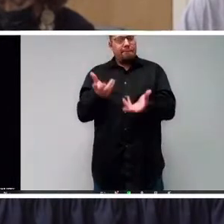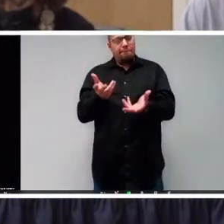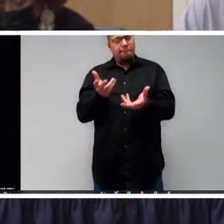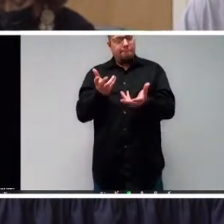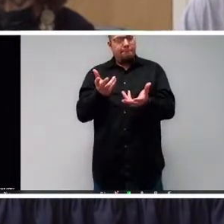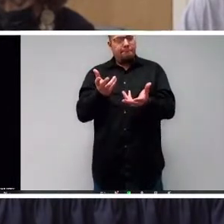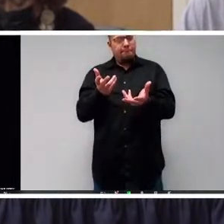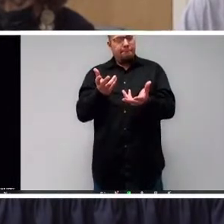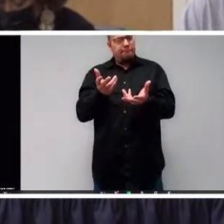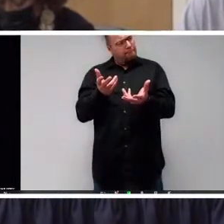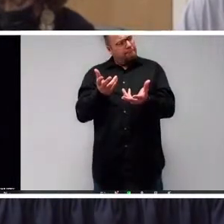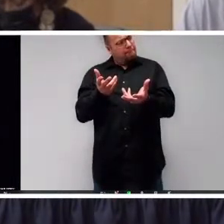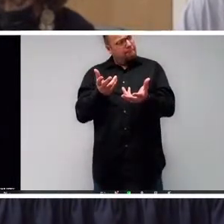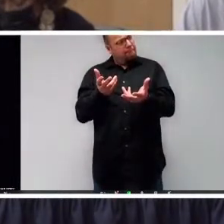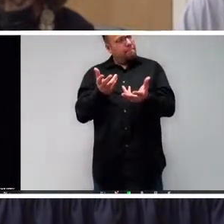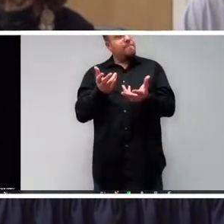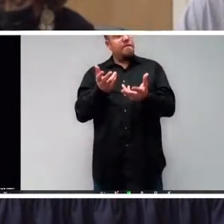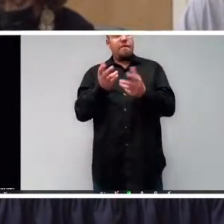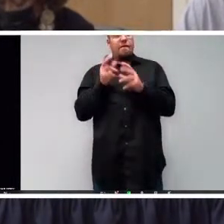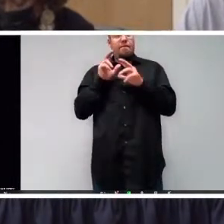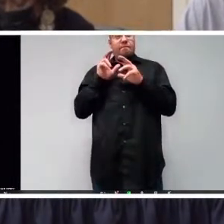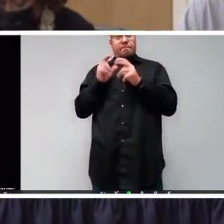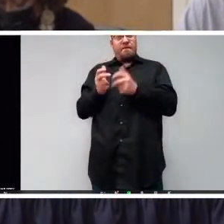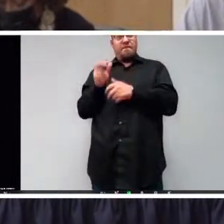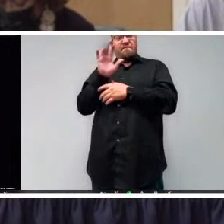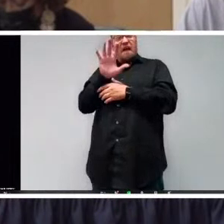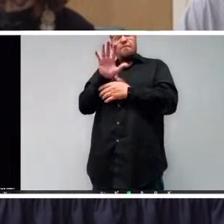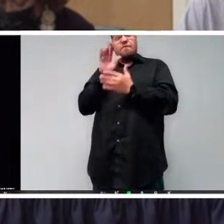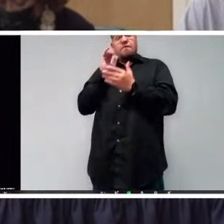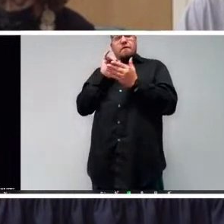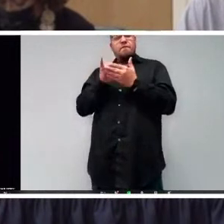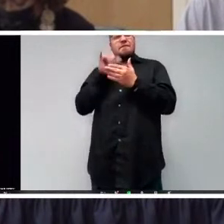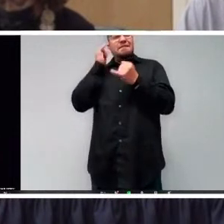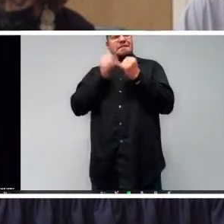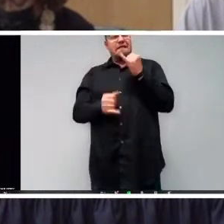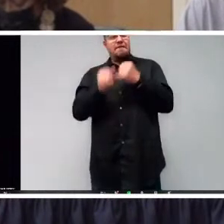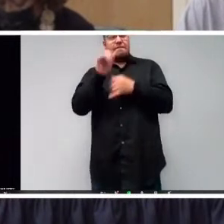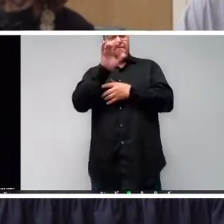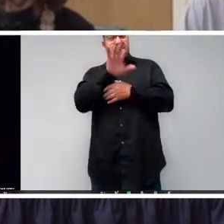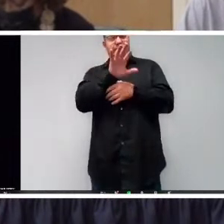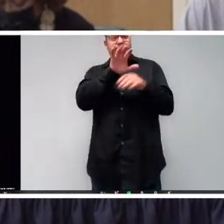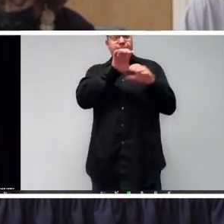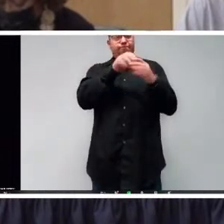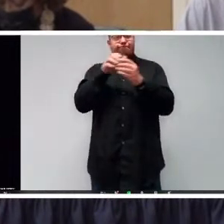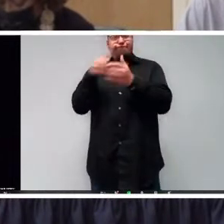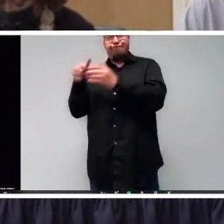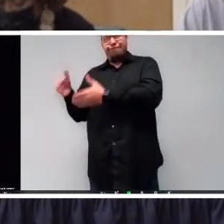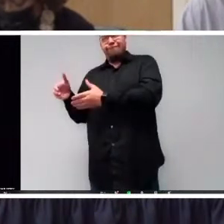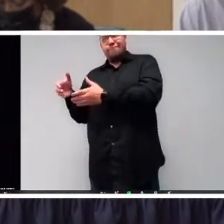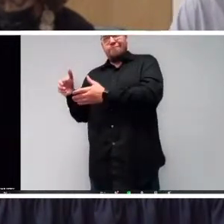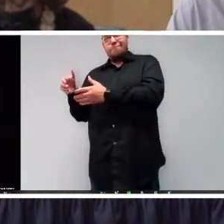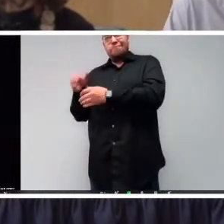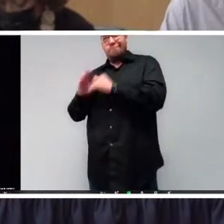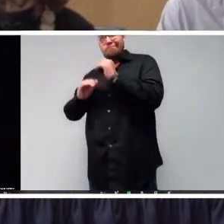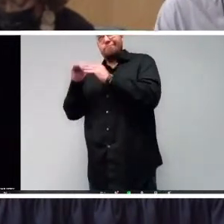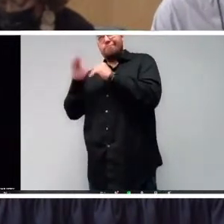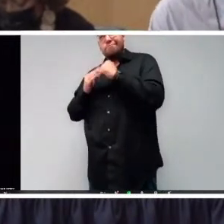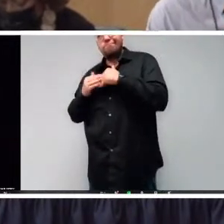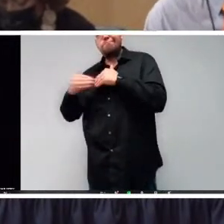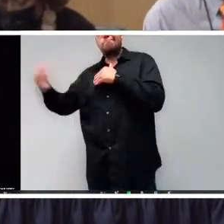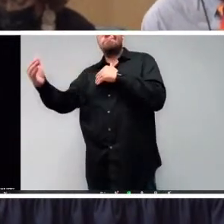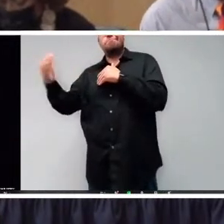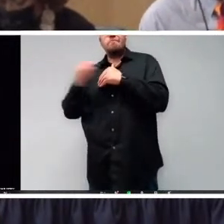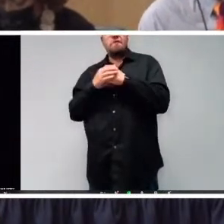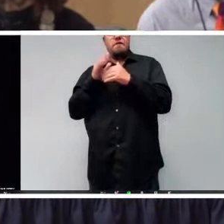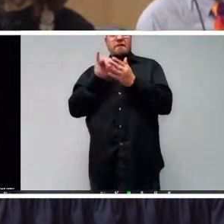the phase 5 was the last of the 5 of the build-out, right? There's actually a